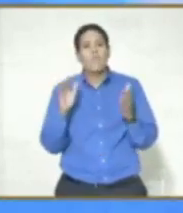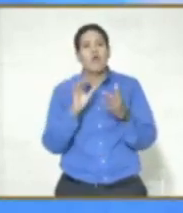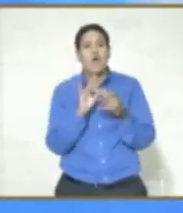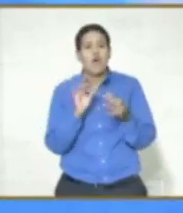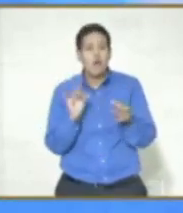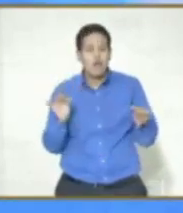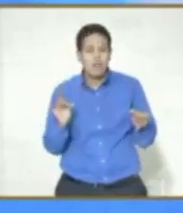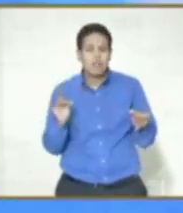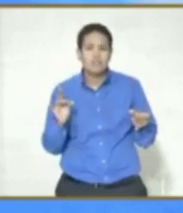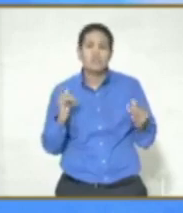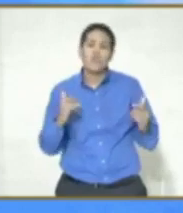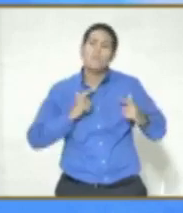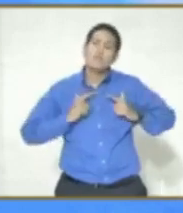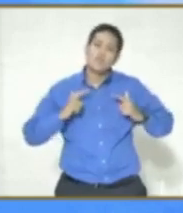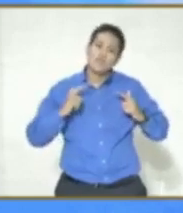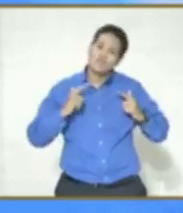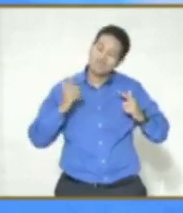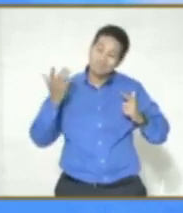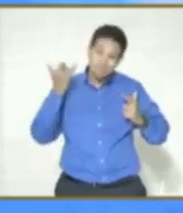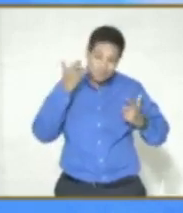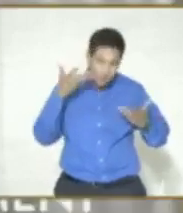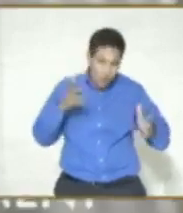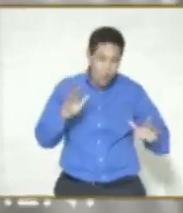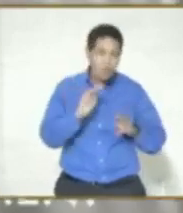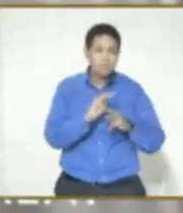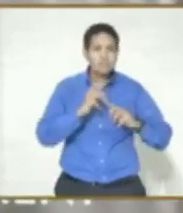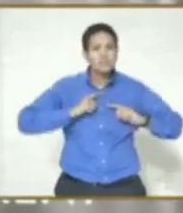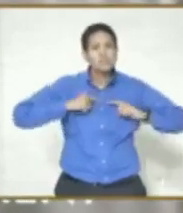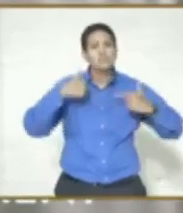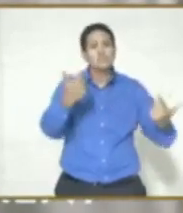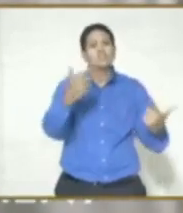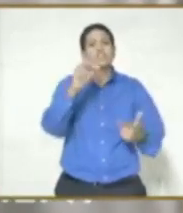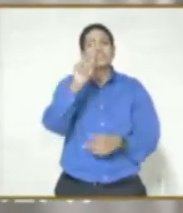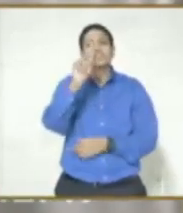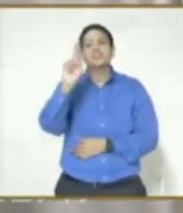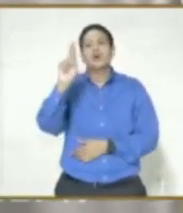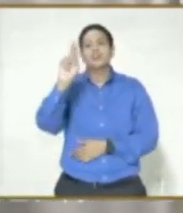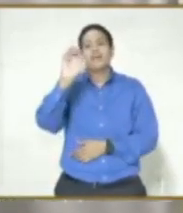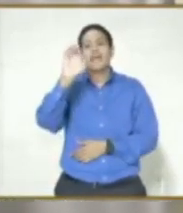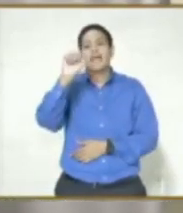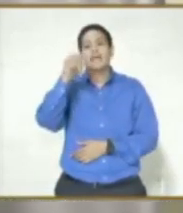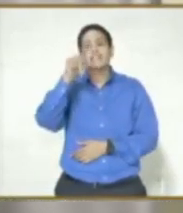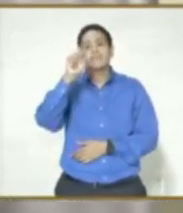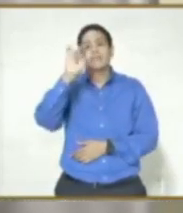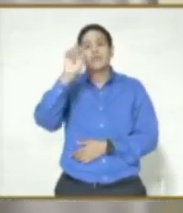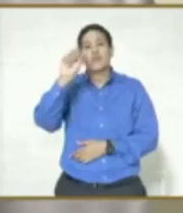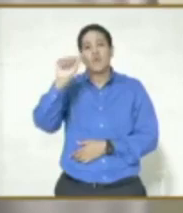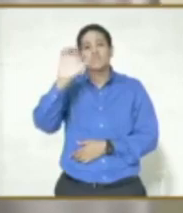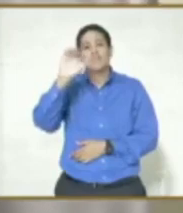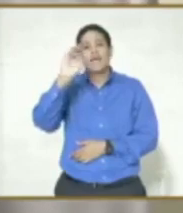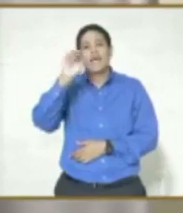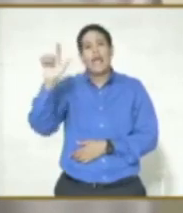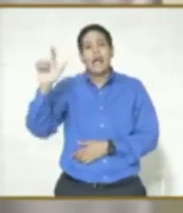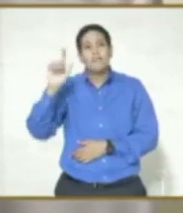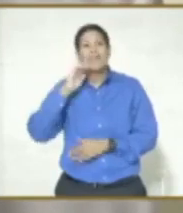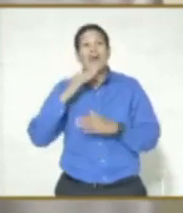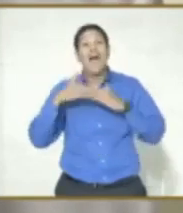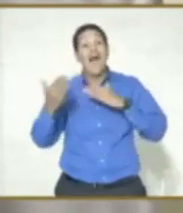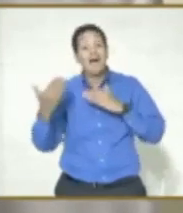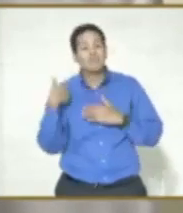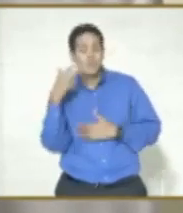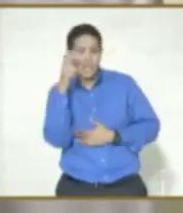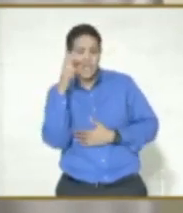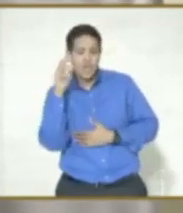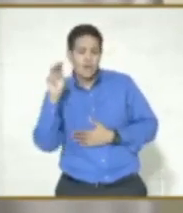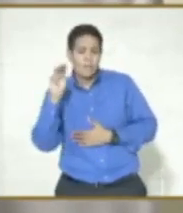Let me throw, if you will, Minister, to Dr. Espinosa Campbell, after which we'll hear from Mayor Richard Query in